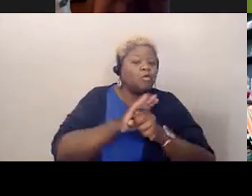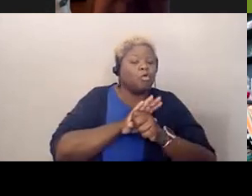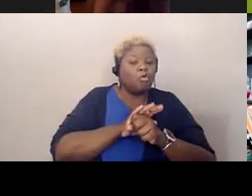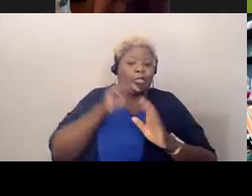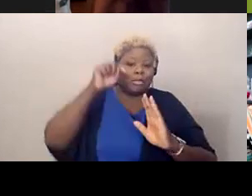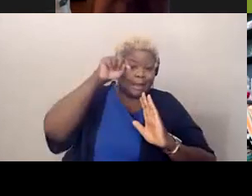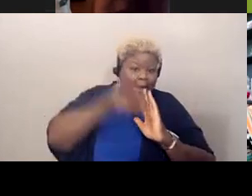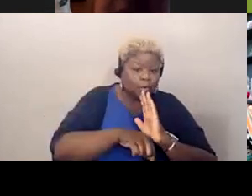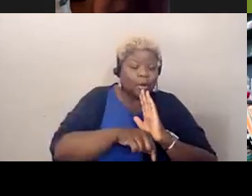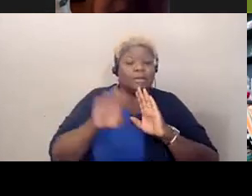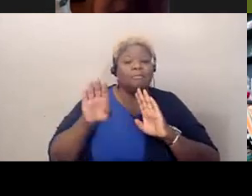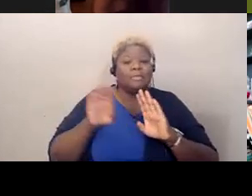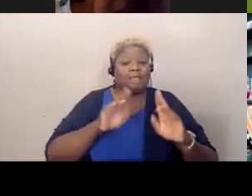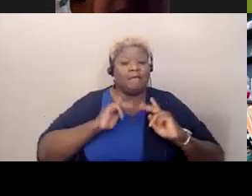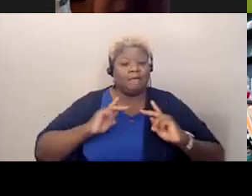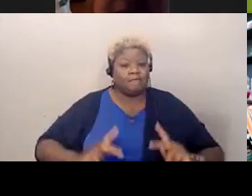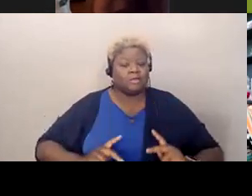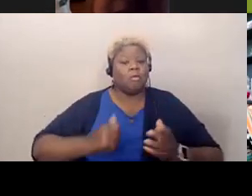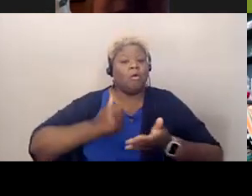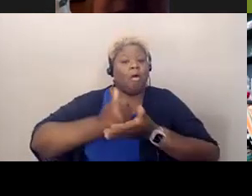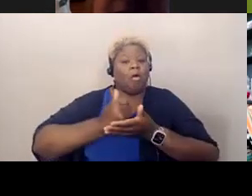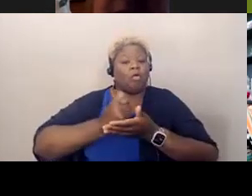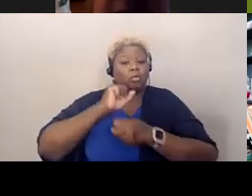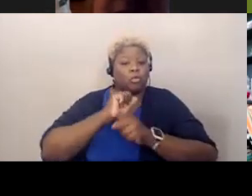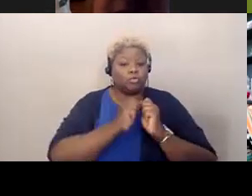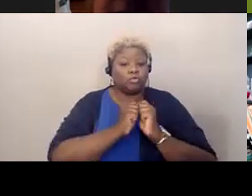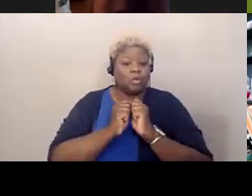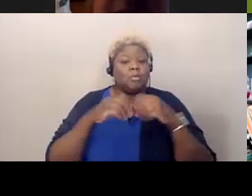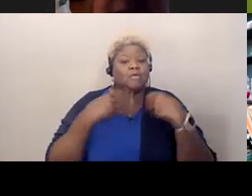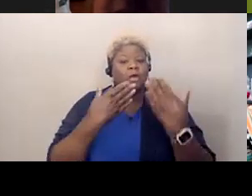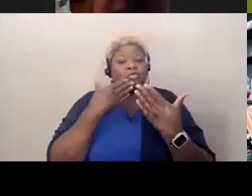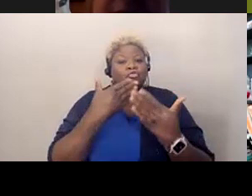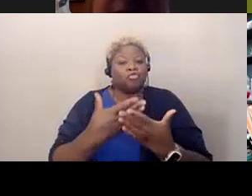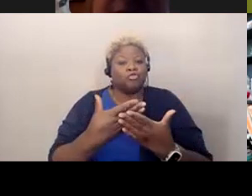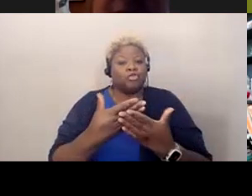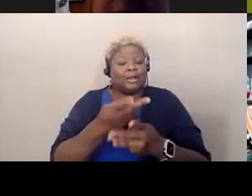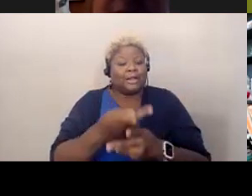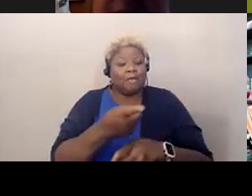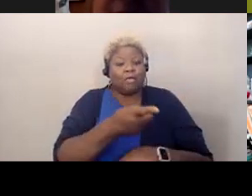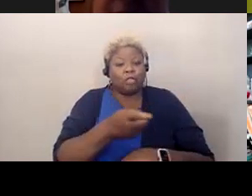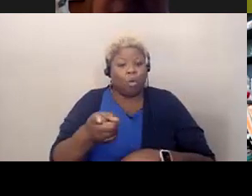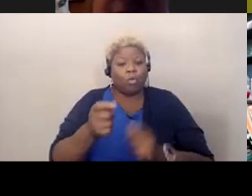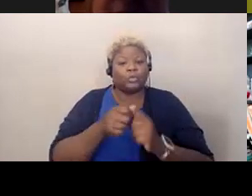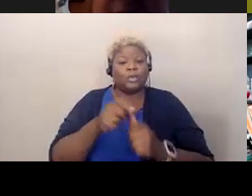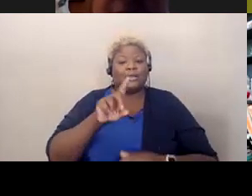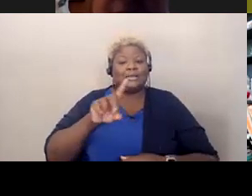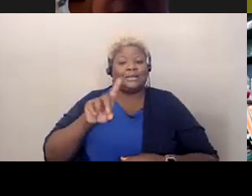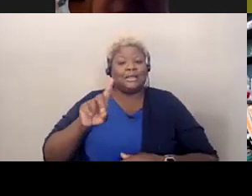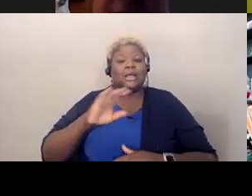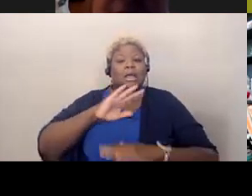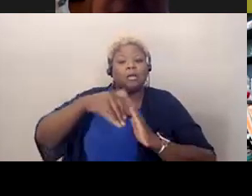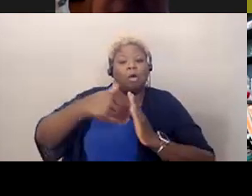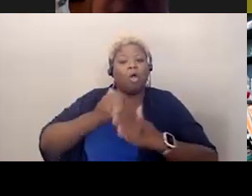and physical health working together to provide good care for those with developmental disabilities in all